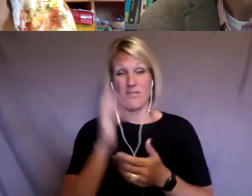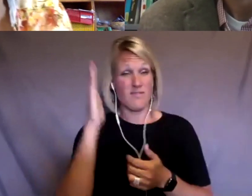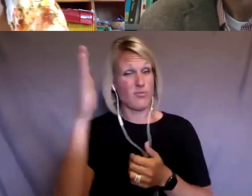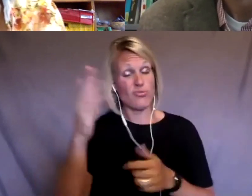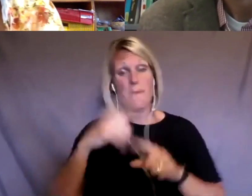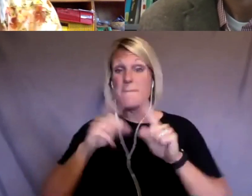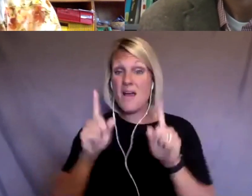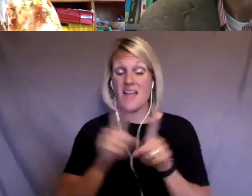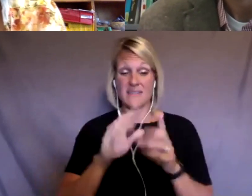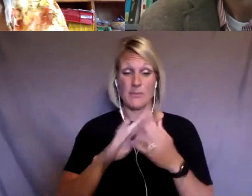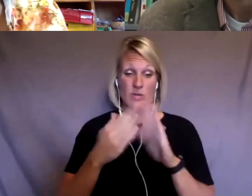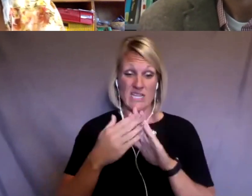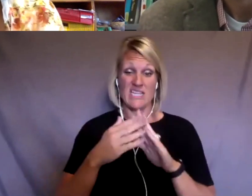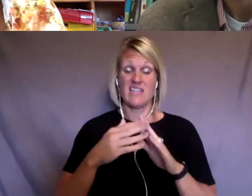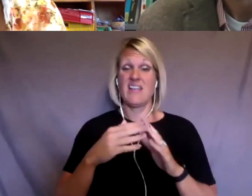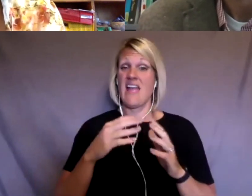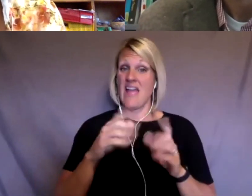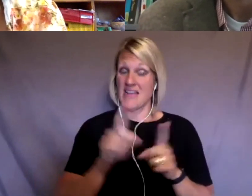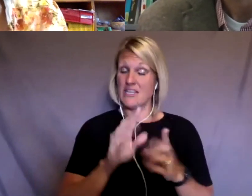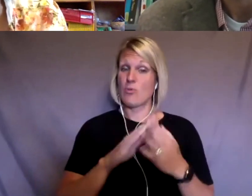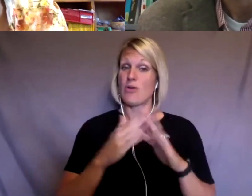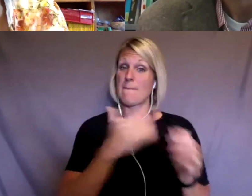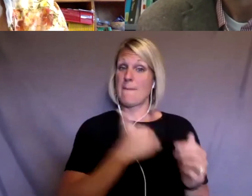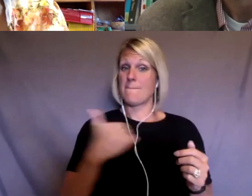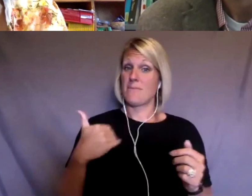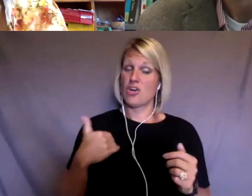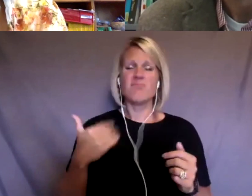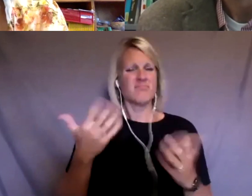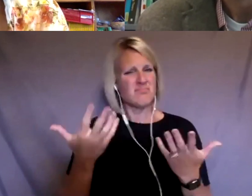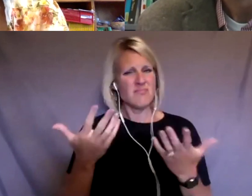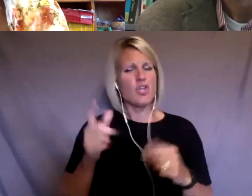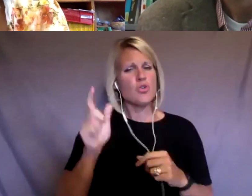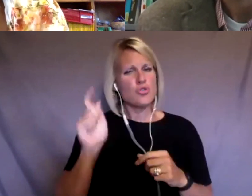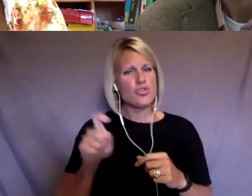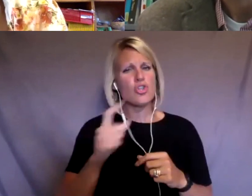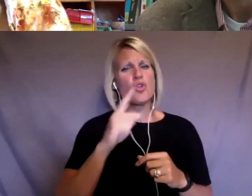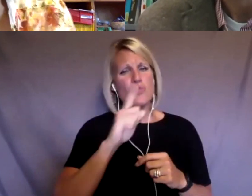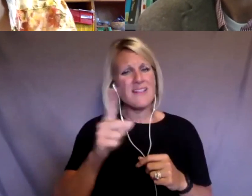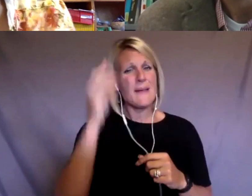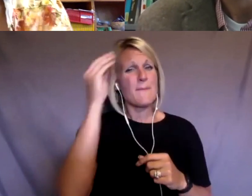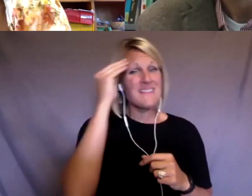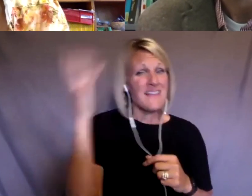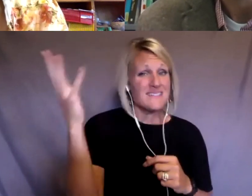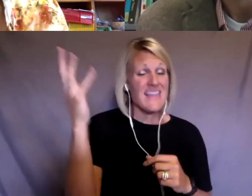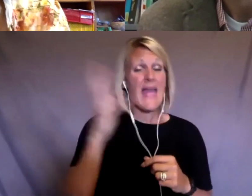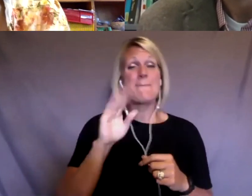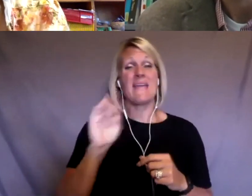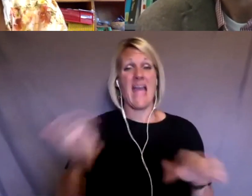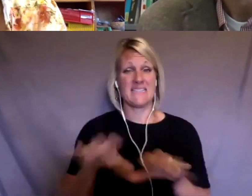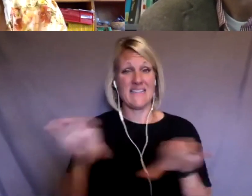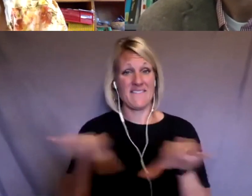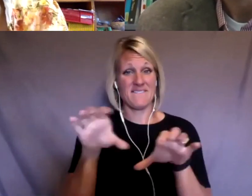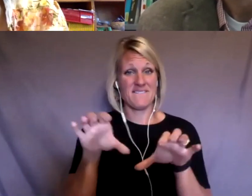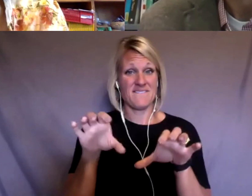a community member, I think you should really present, you should be active. You should present